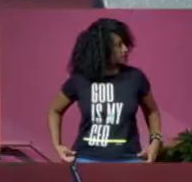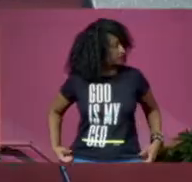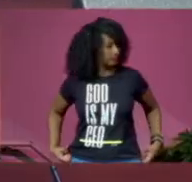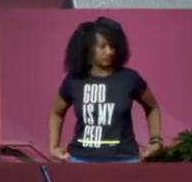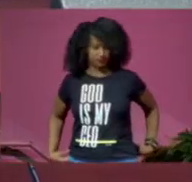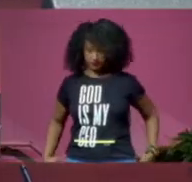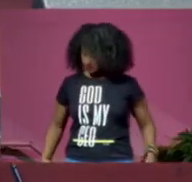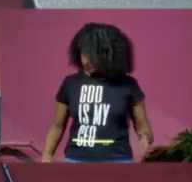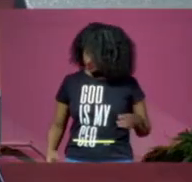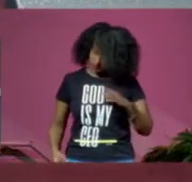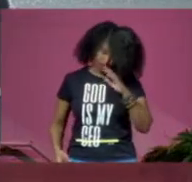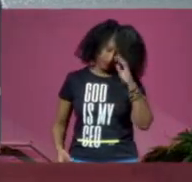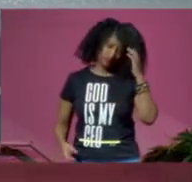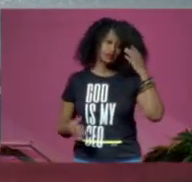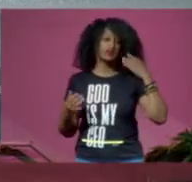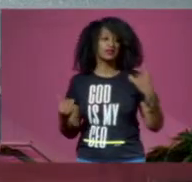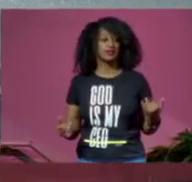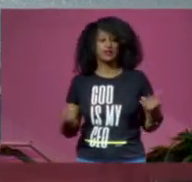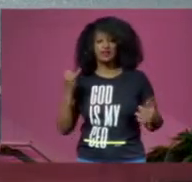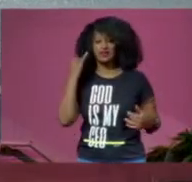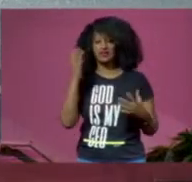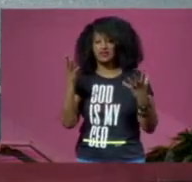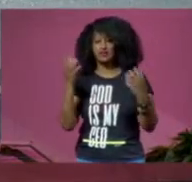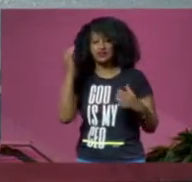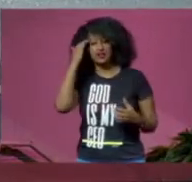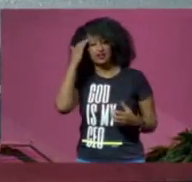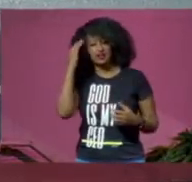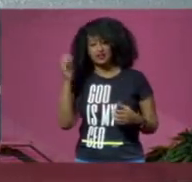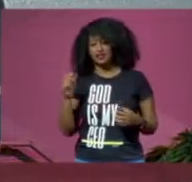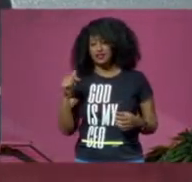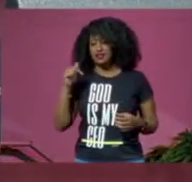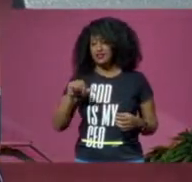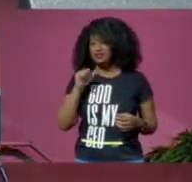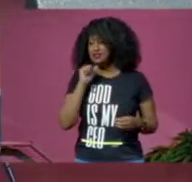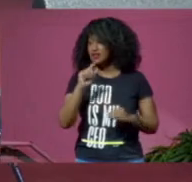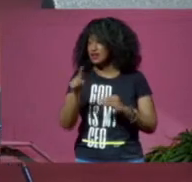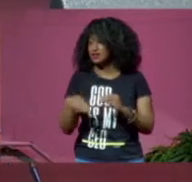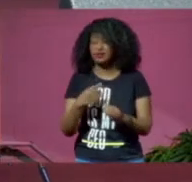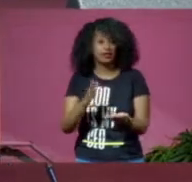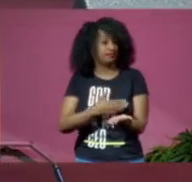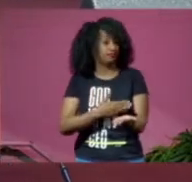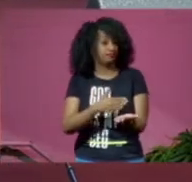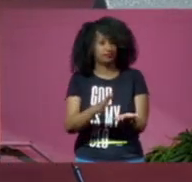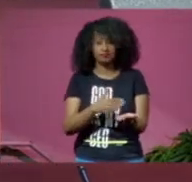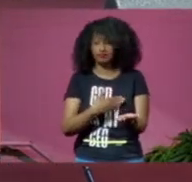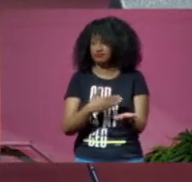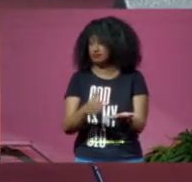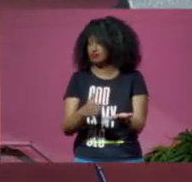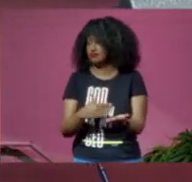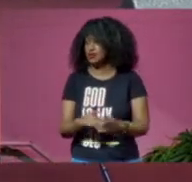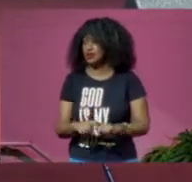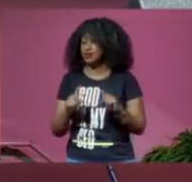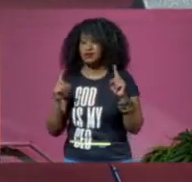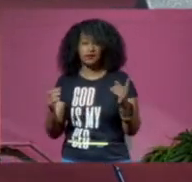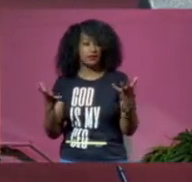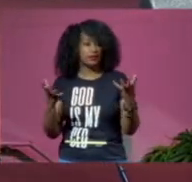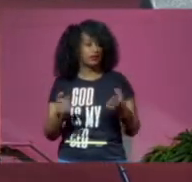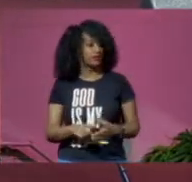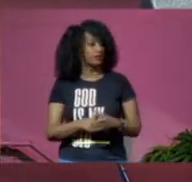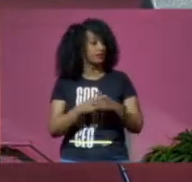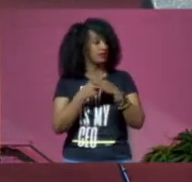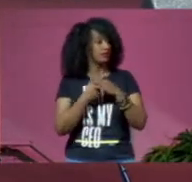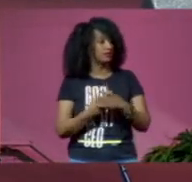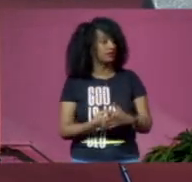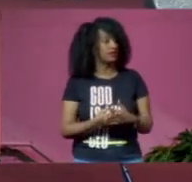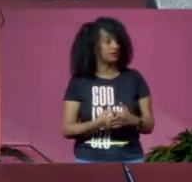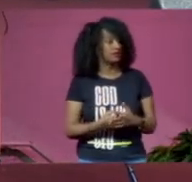song. No, it's not that. That's not where we're going this morning. But I do want to begin with a simple